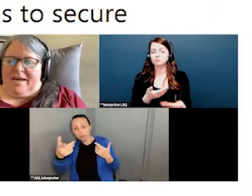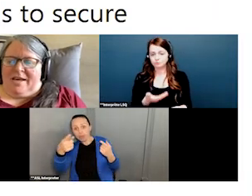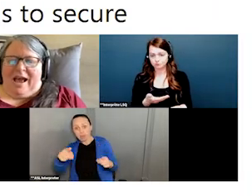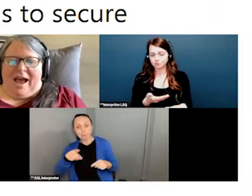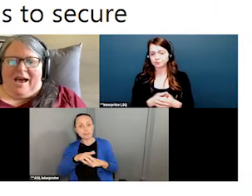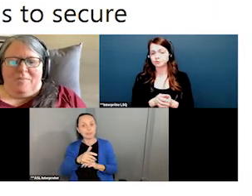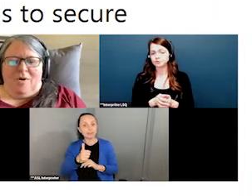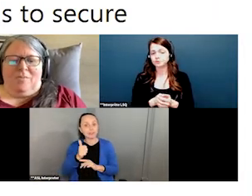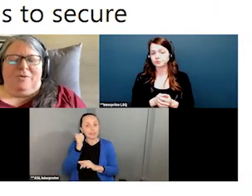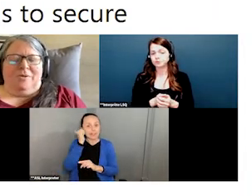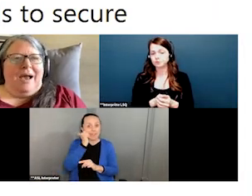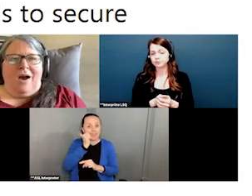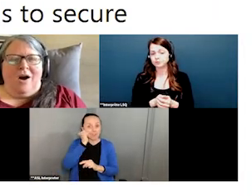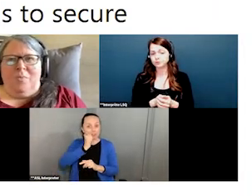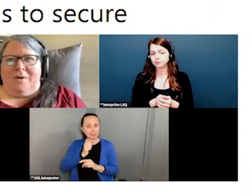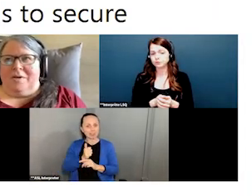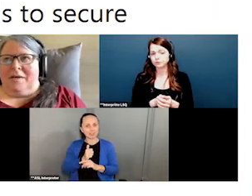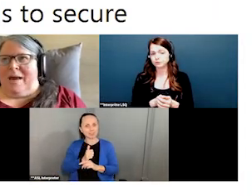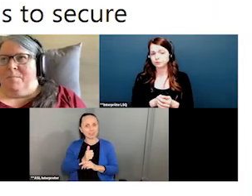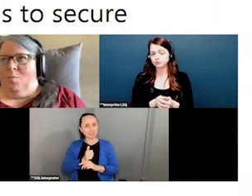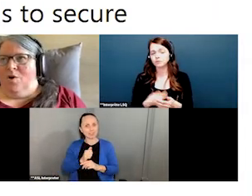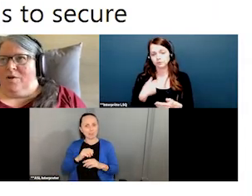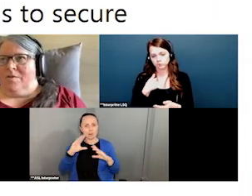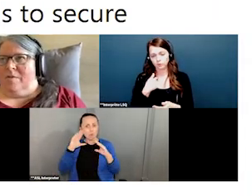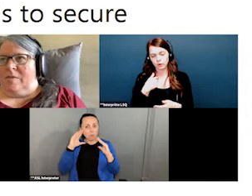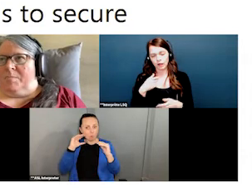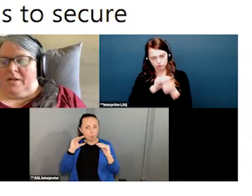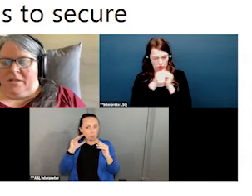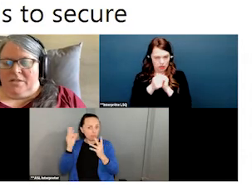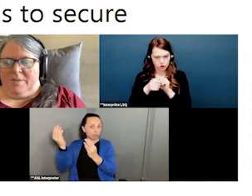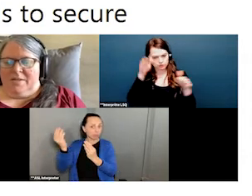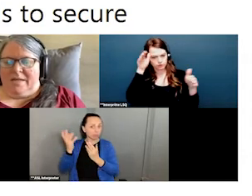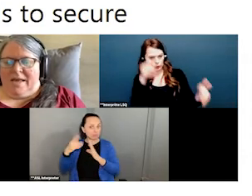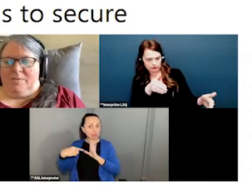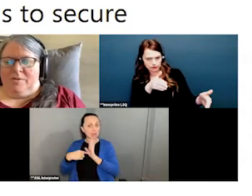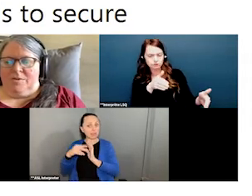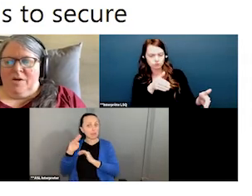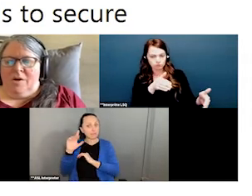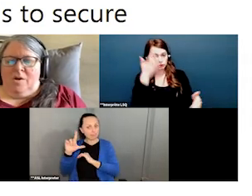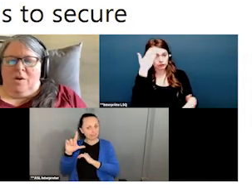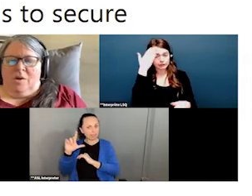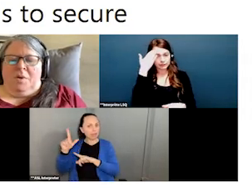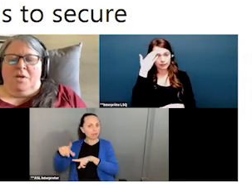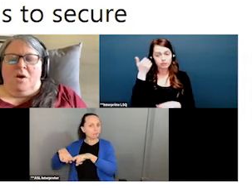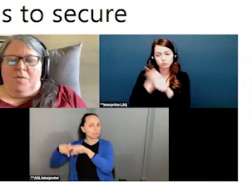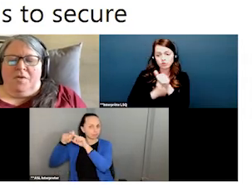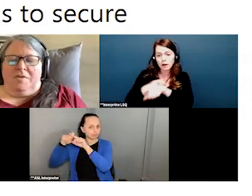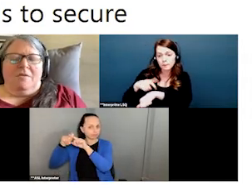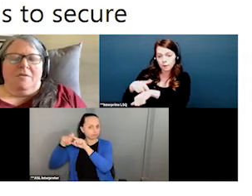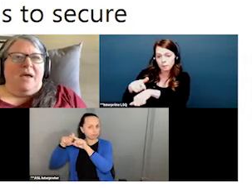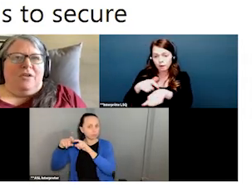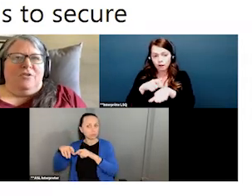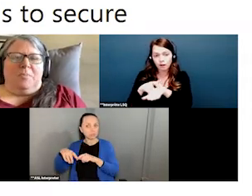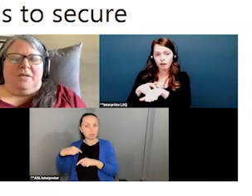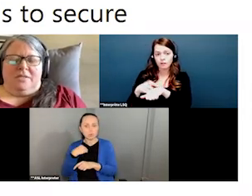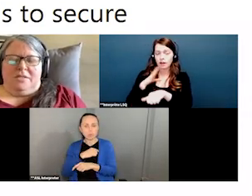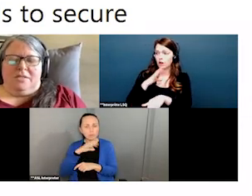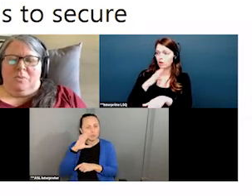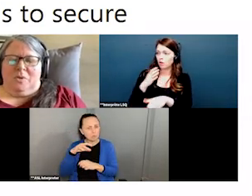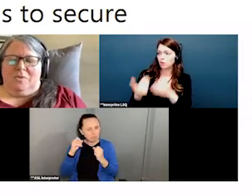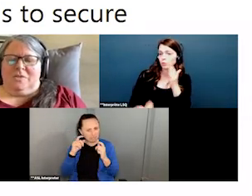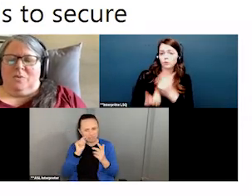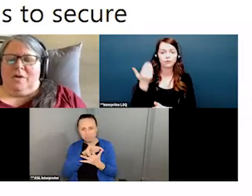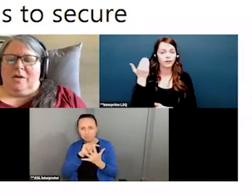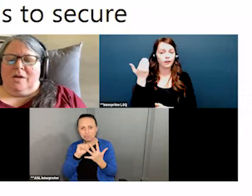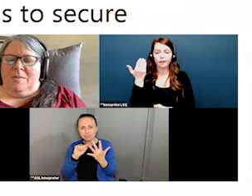Every day at the moment, I hope we're going to get word that the bill has been tabled. We know that there are many other